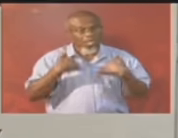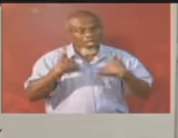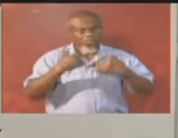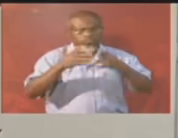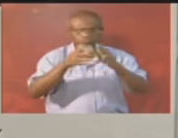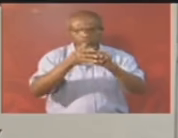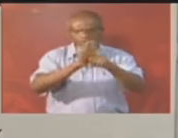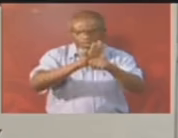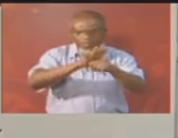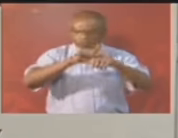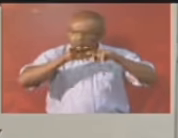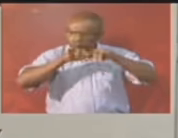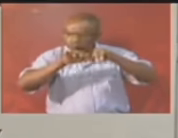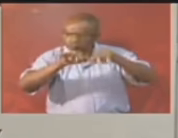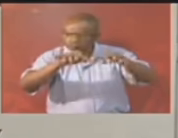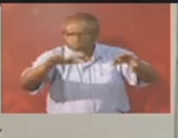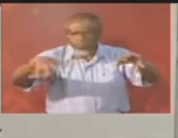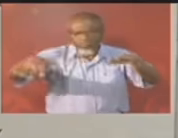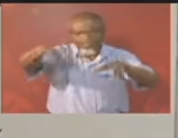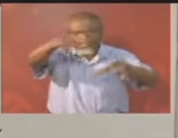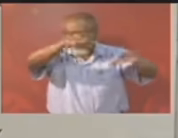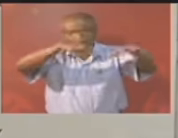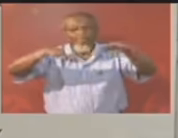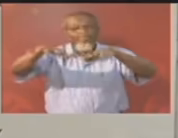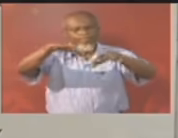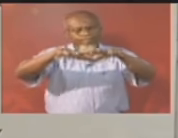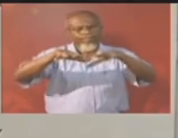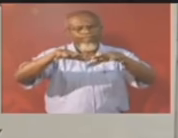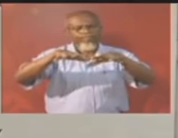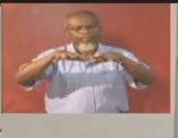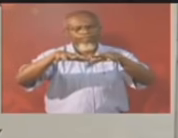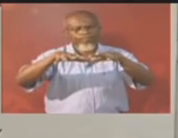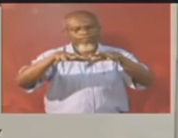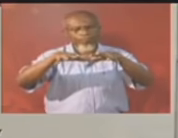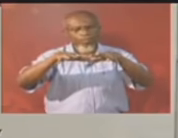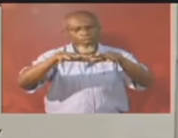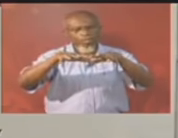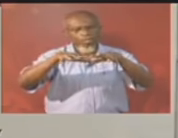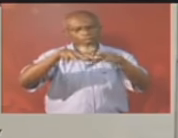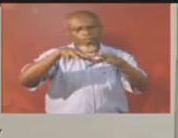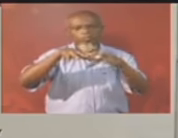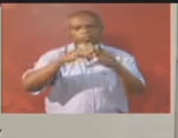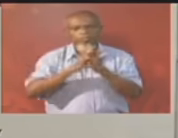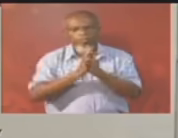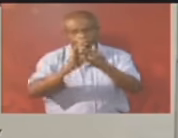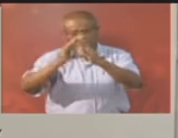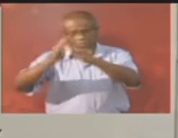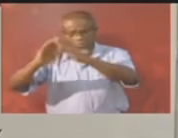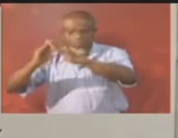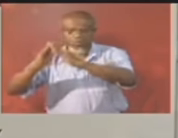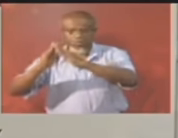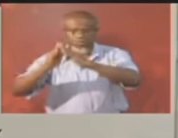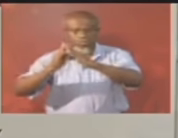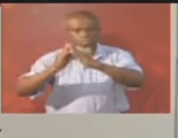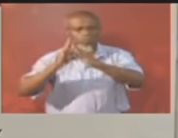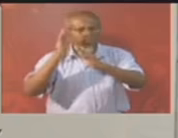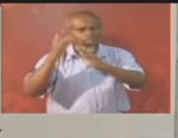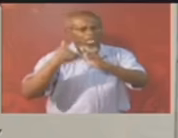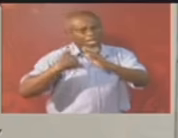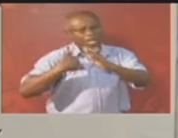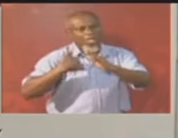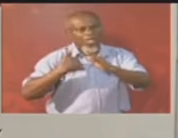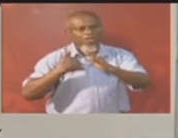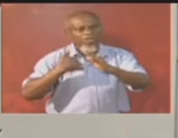the population. That reflects the fact that we do have widespread infection that